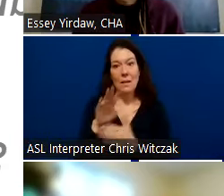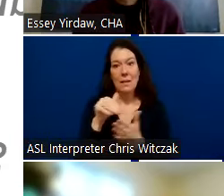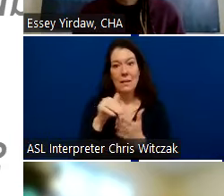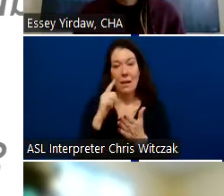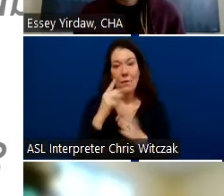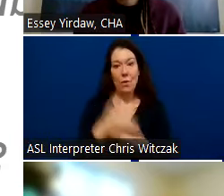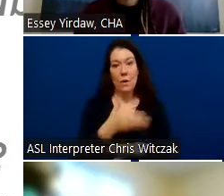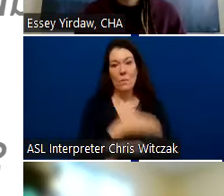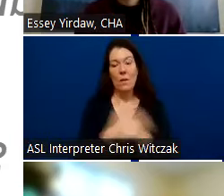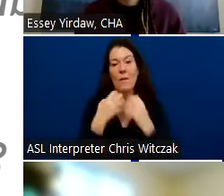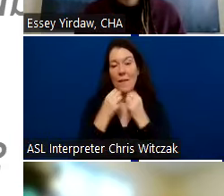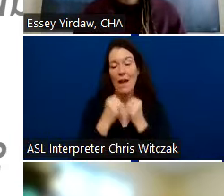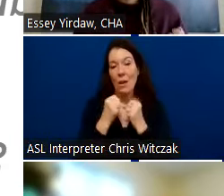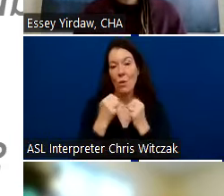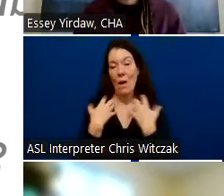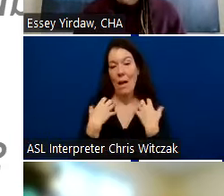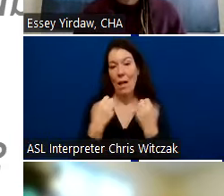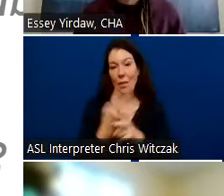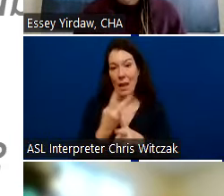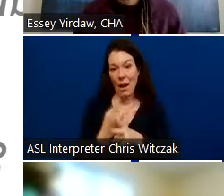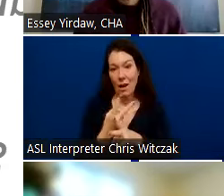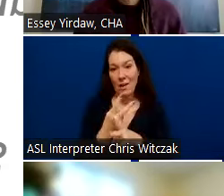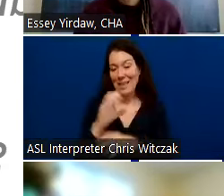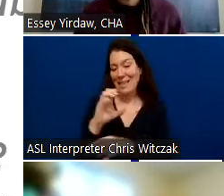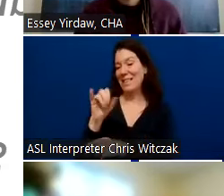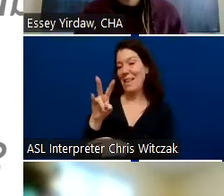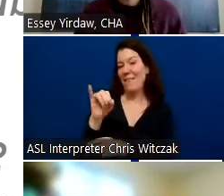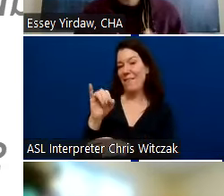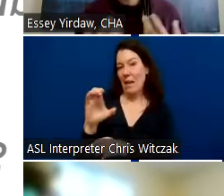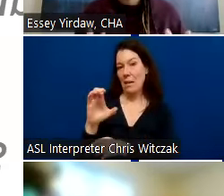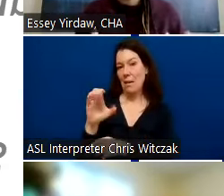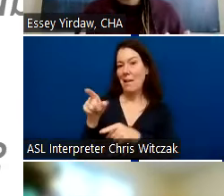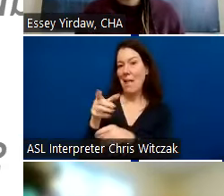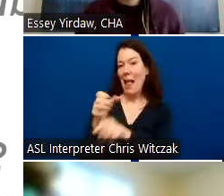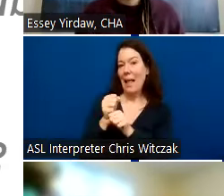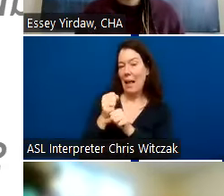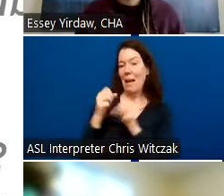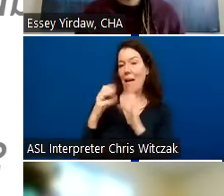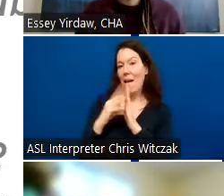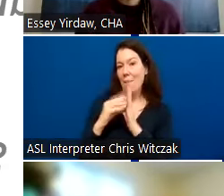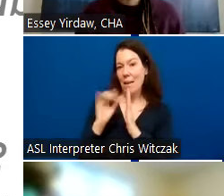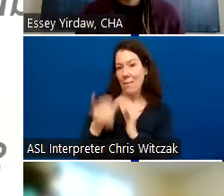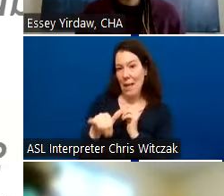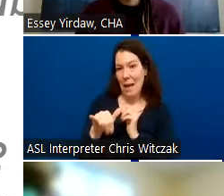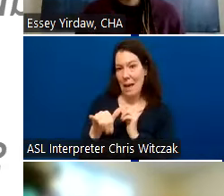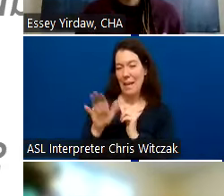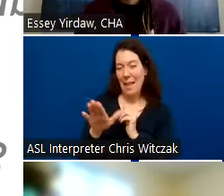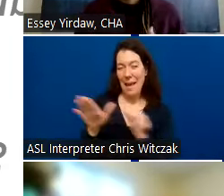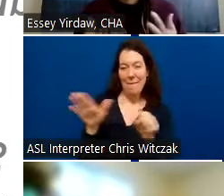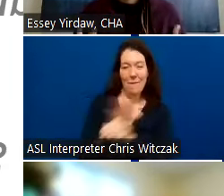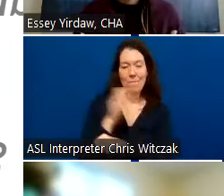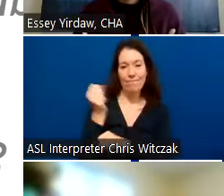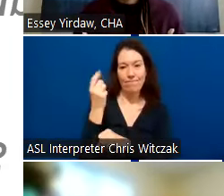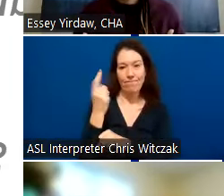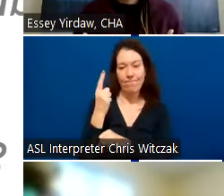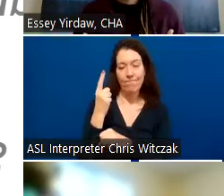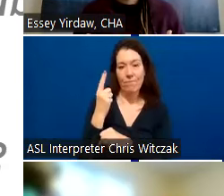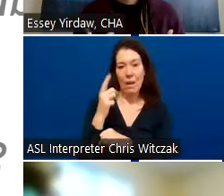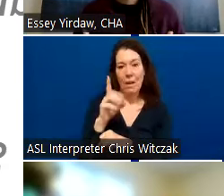Improving Value in Healthcare, or CIVIC, they get a copy of that. So they have the most comprehensive sort of understanding of